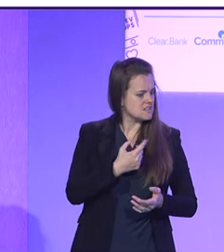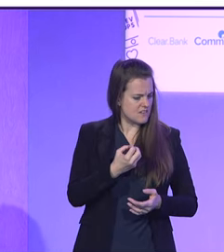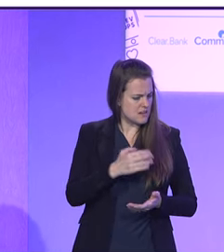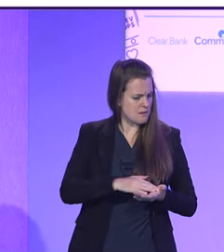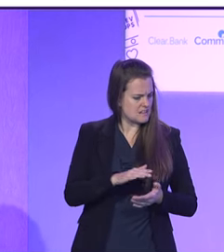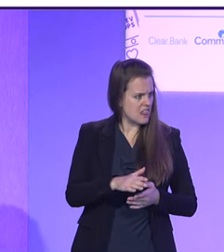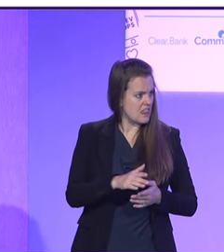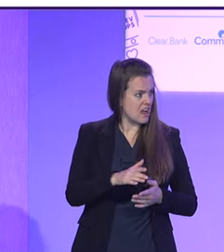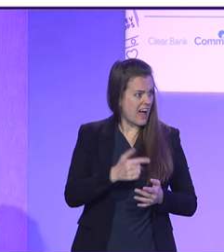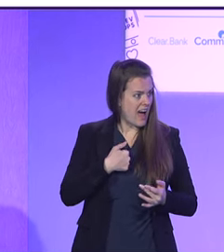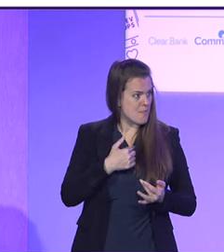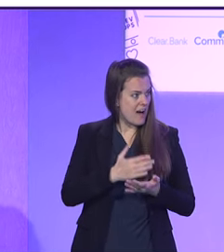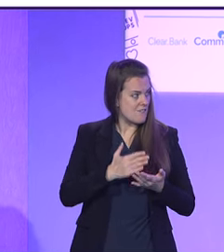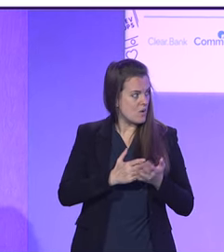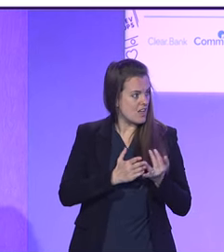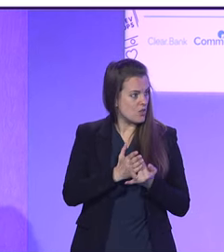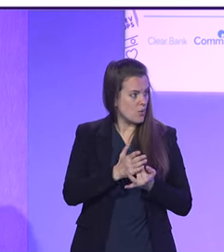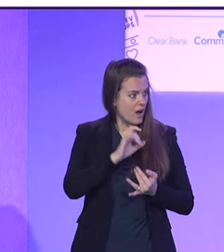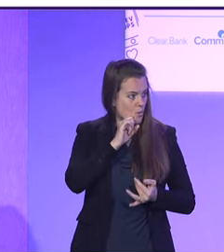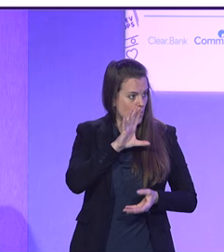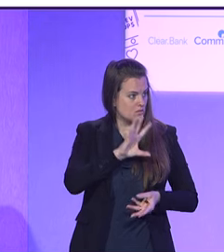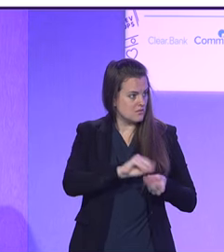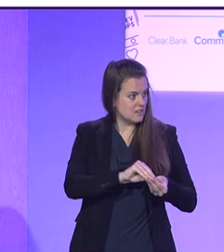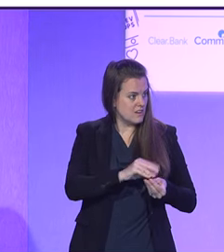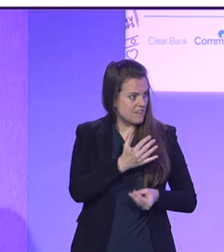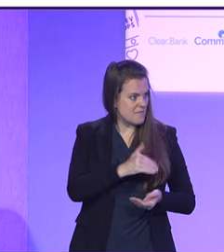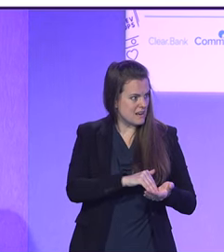I'm like halfway through, so I'm not gonna do it in 5 minutes.